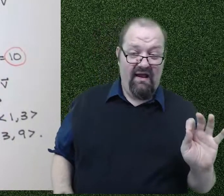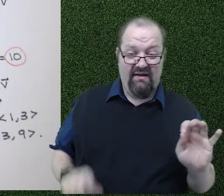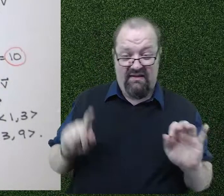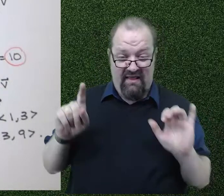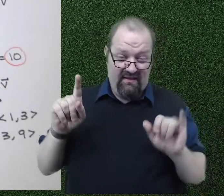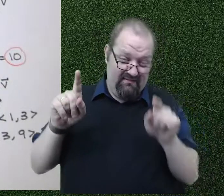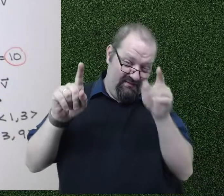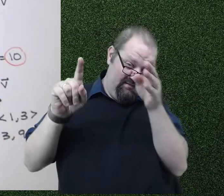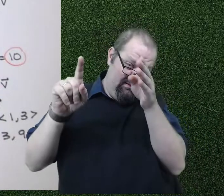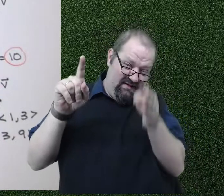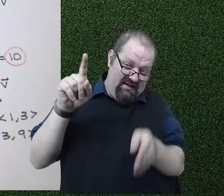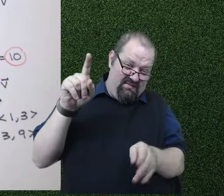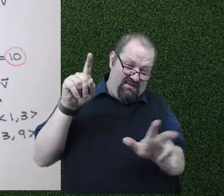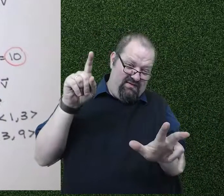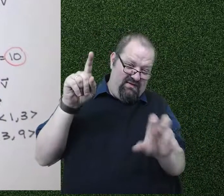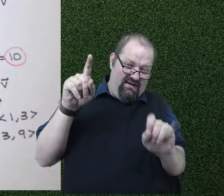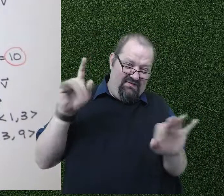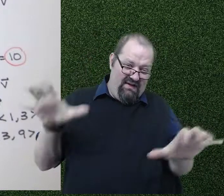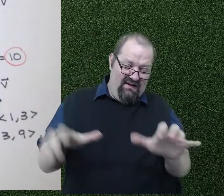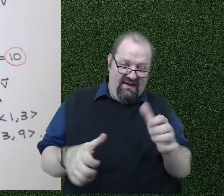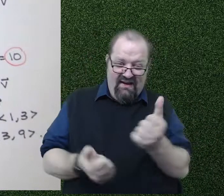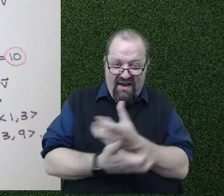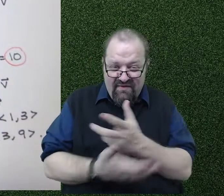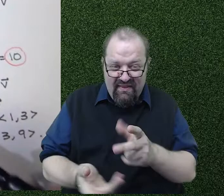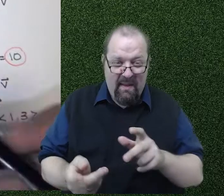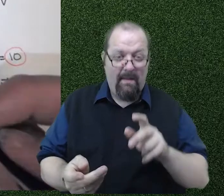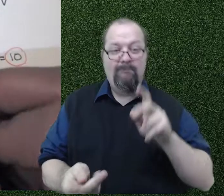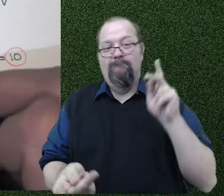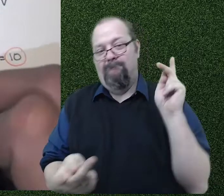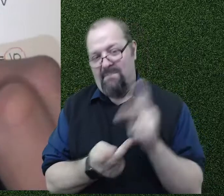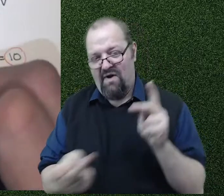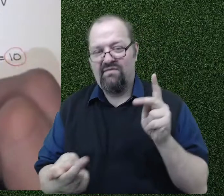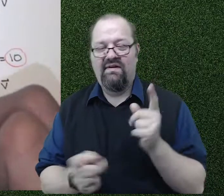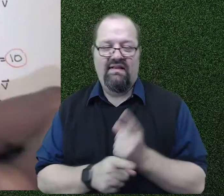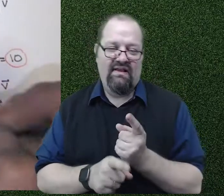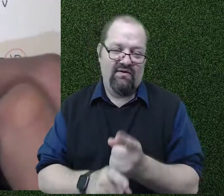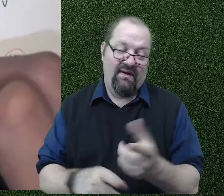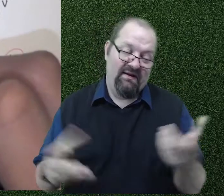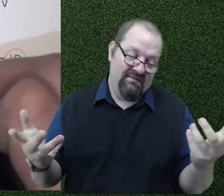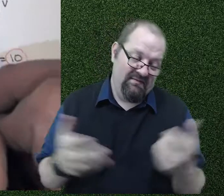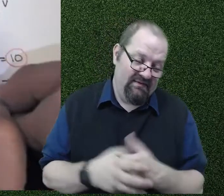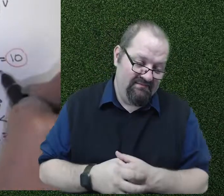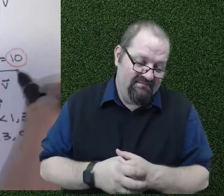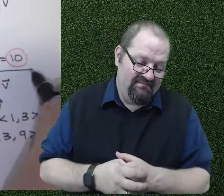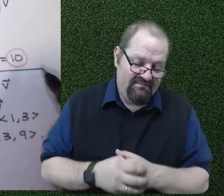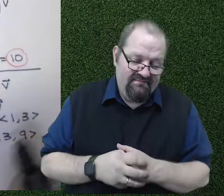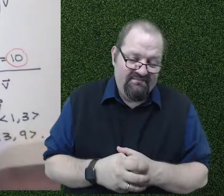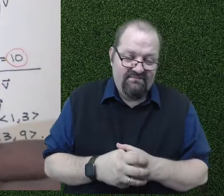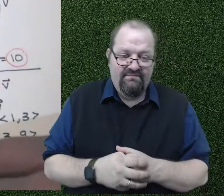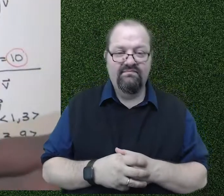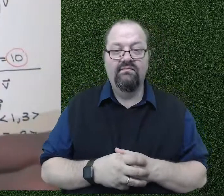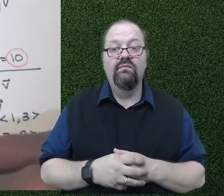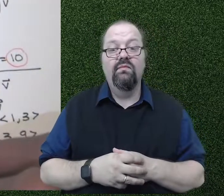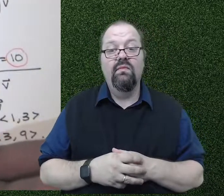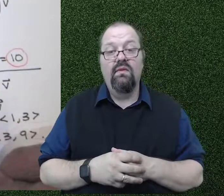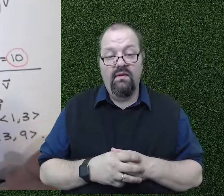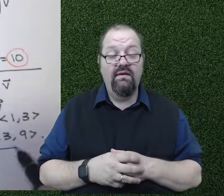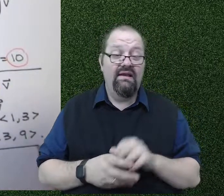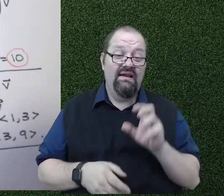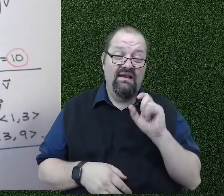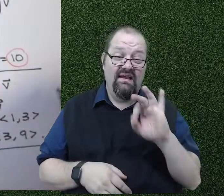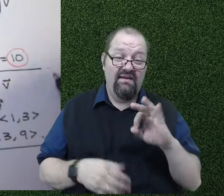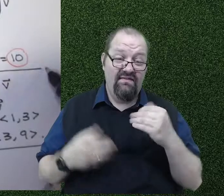3 if I had done everything perfectly correctly. If I had graph paper, it